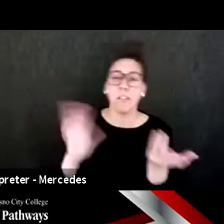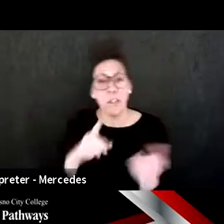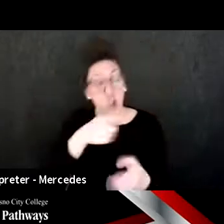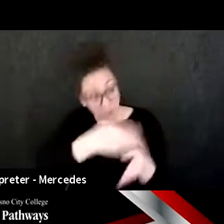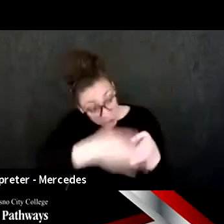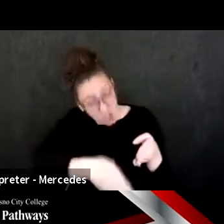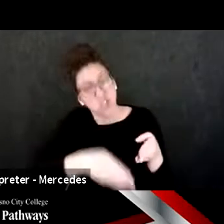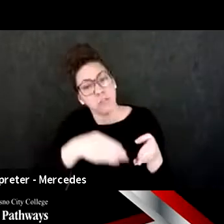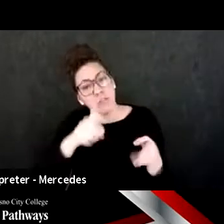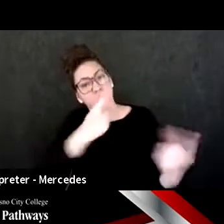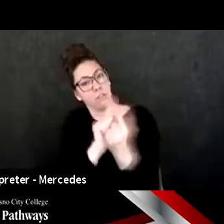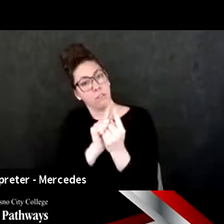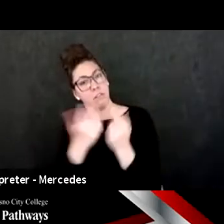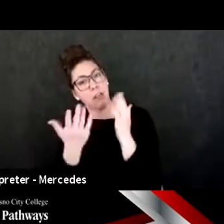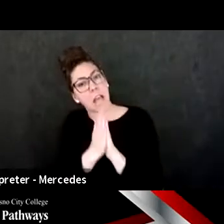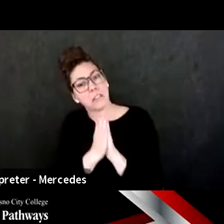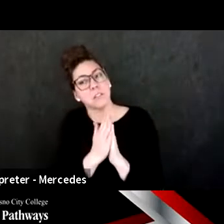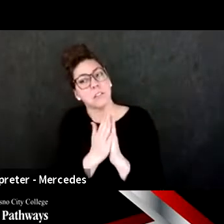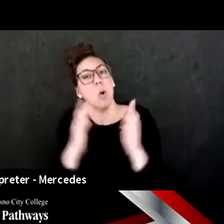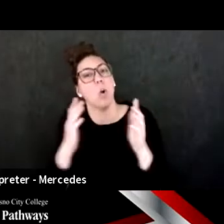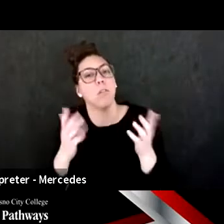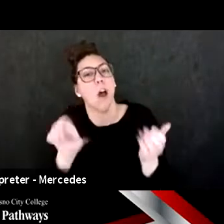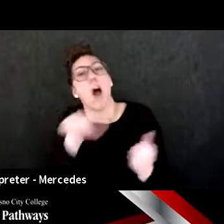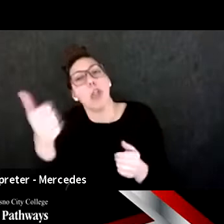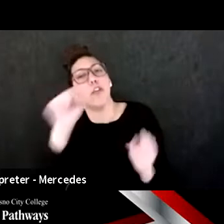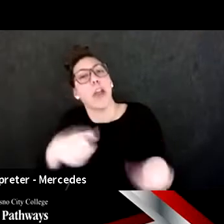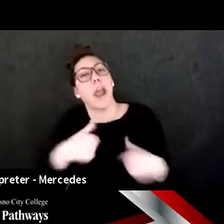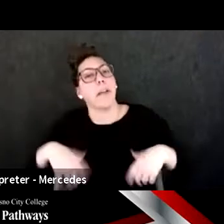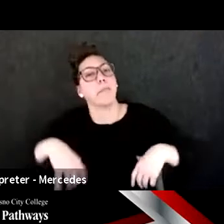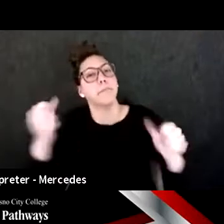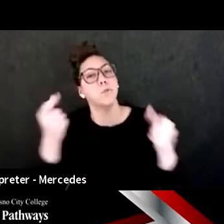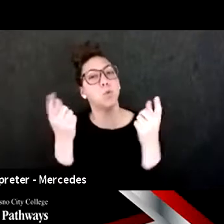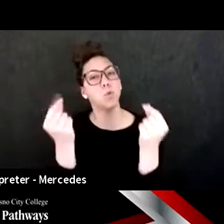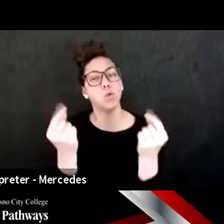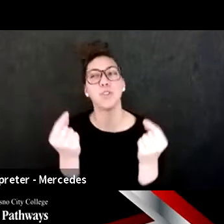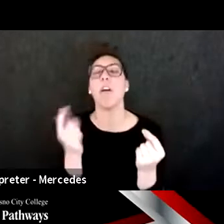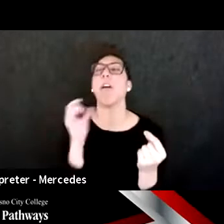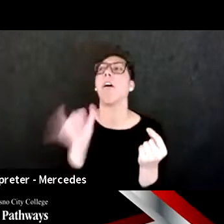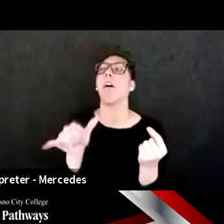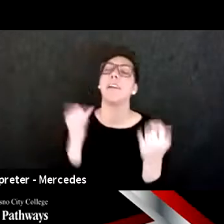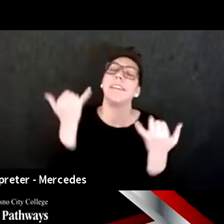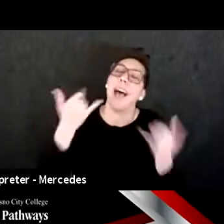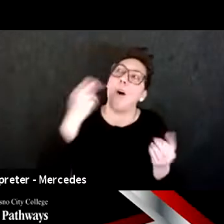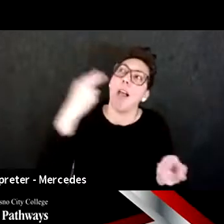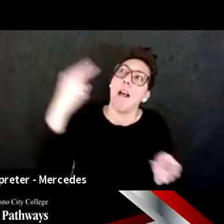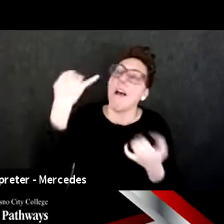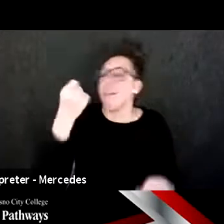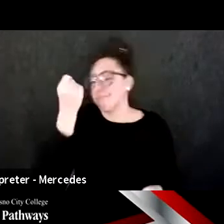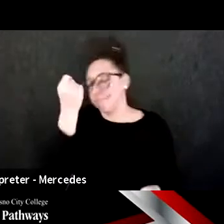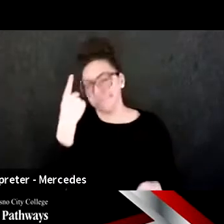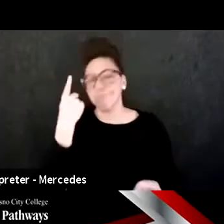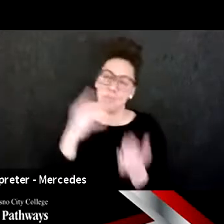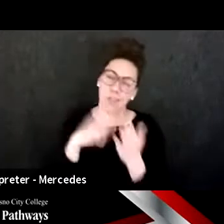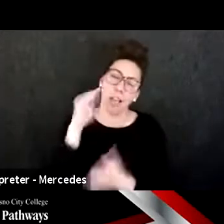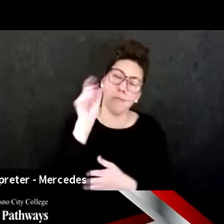And so I really learned how to work hard by working at my father's factory. I attended the University of